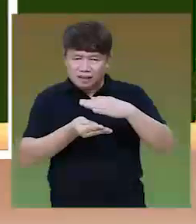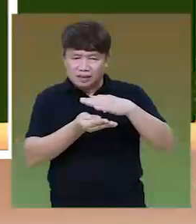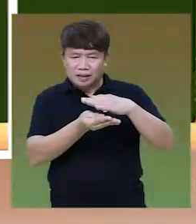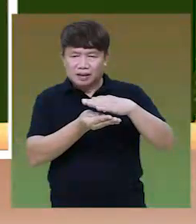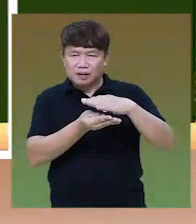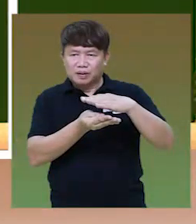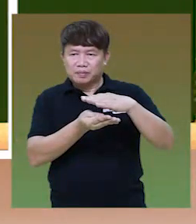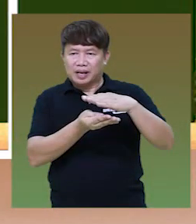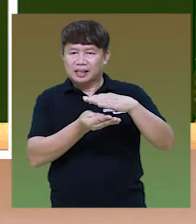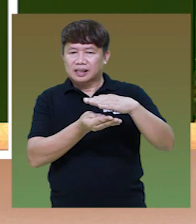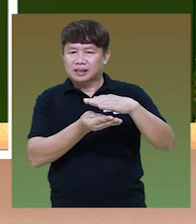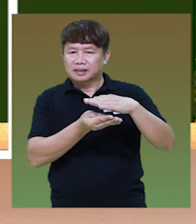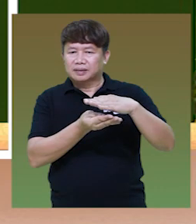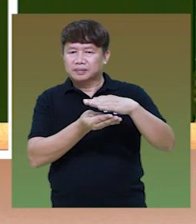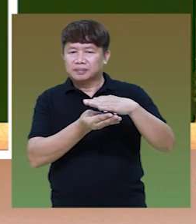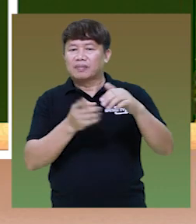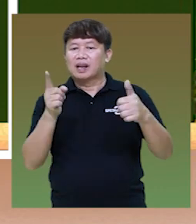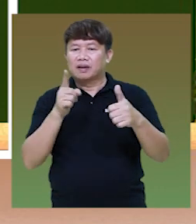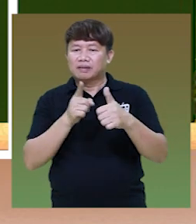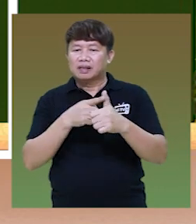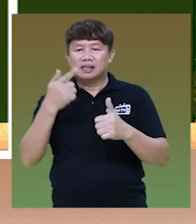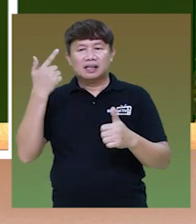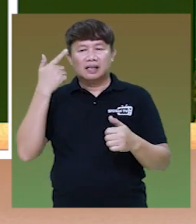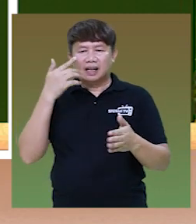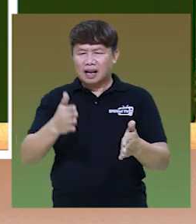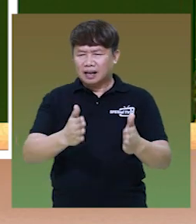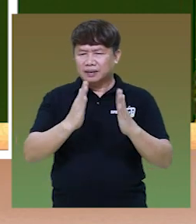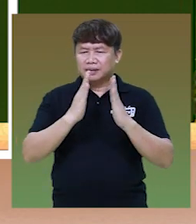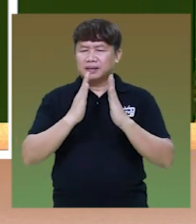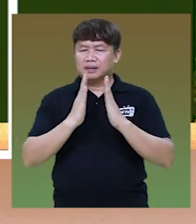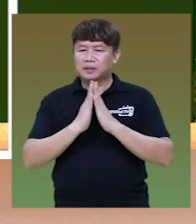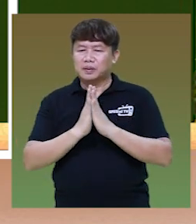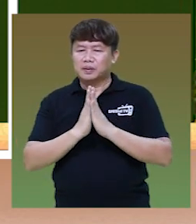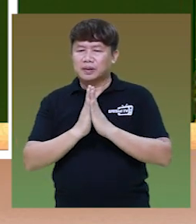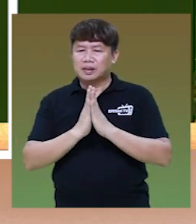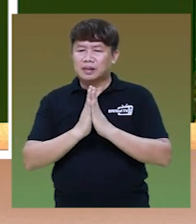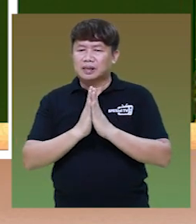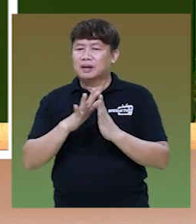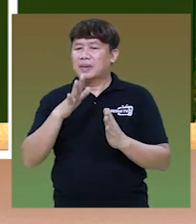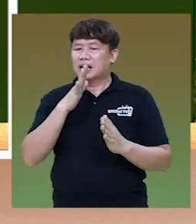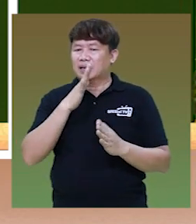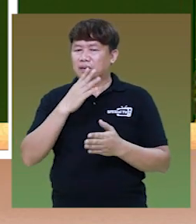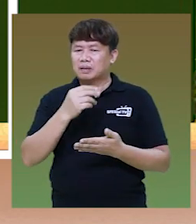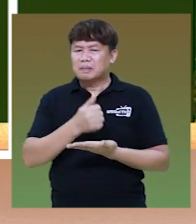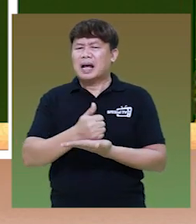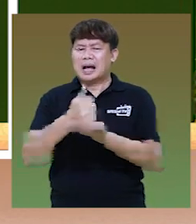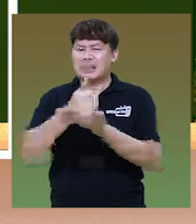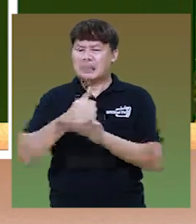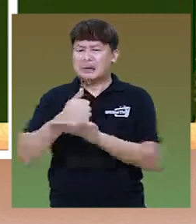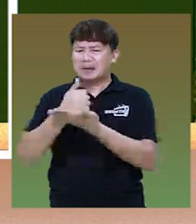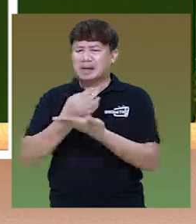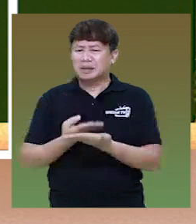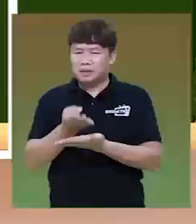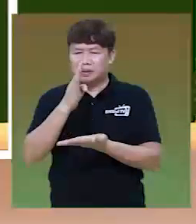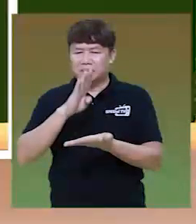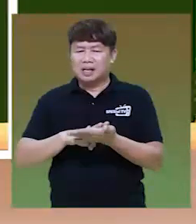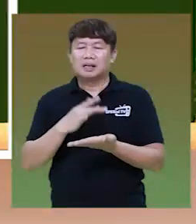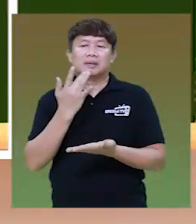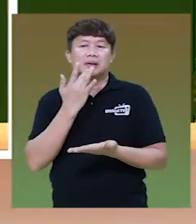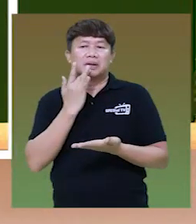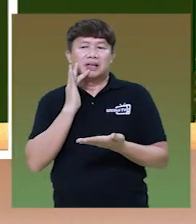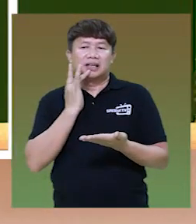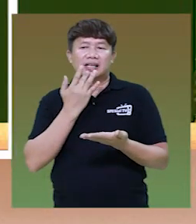First, Gabby asked her mother if she can help her bake their favorite cake.